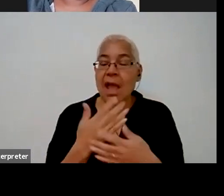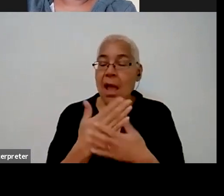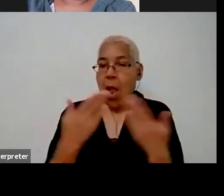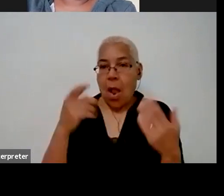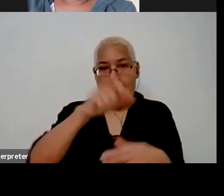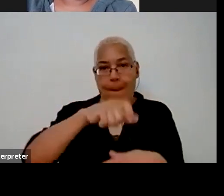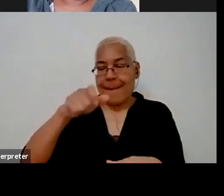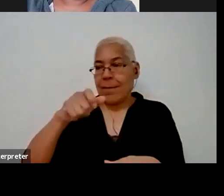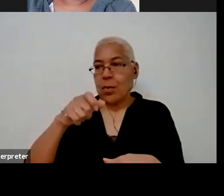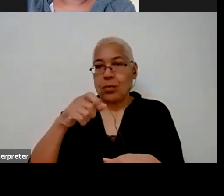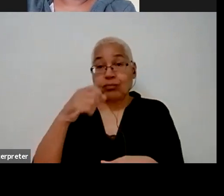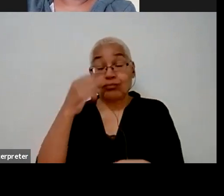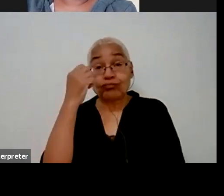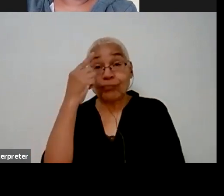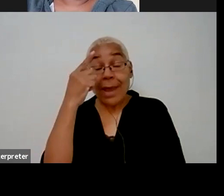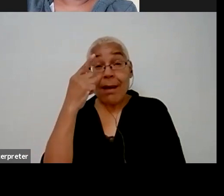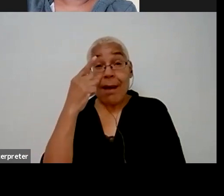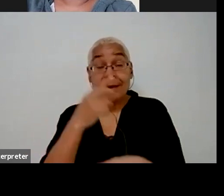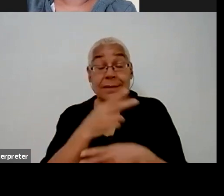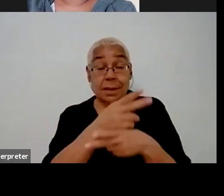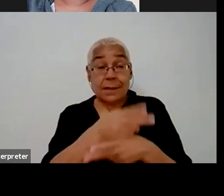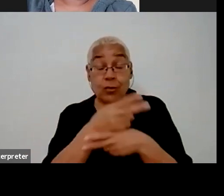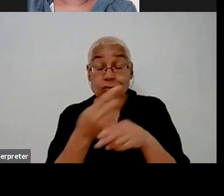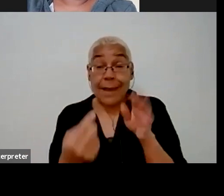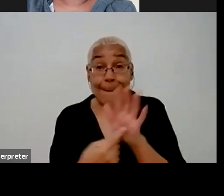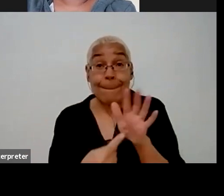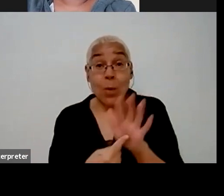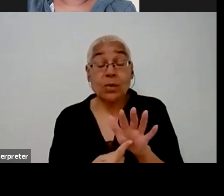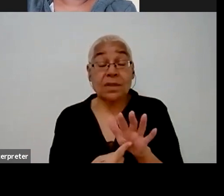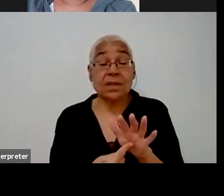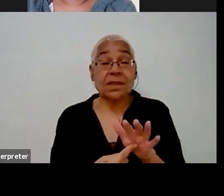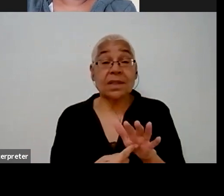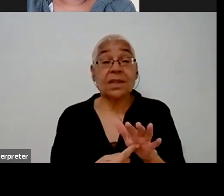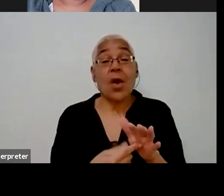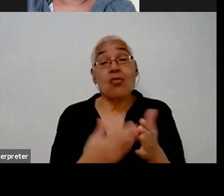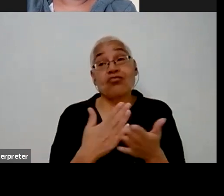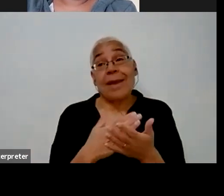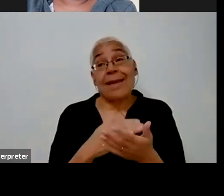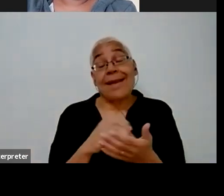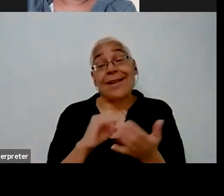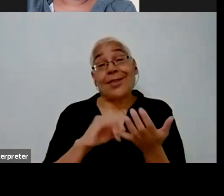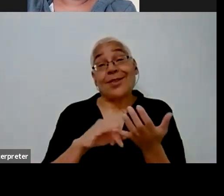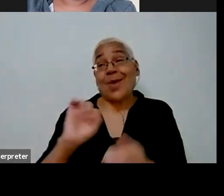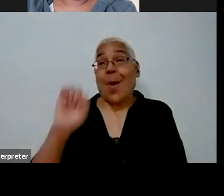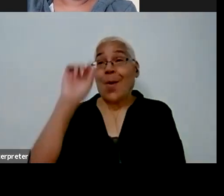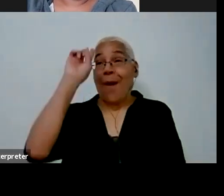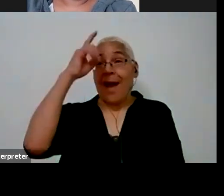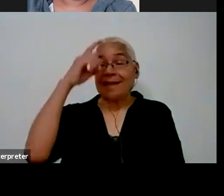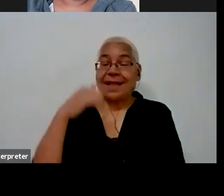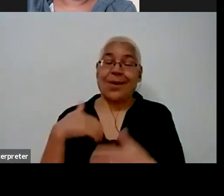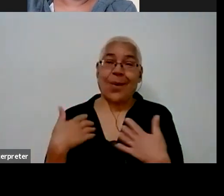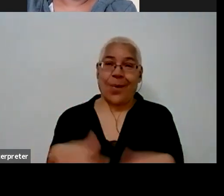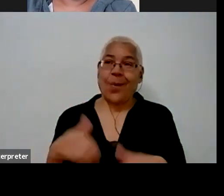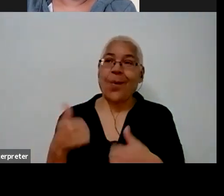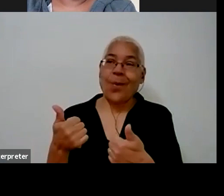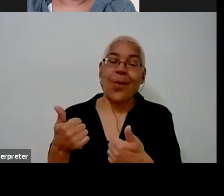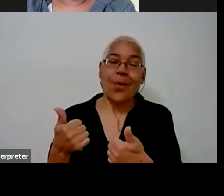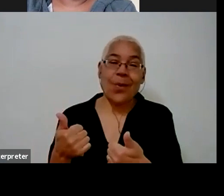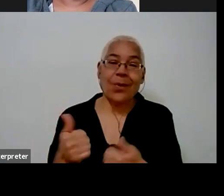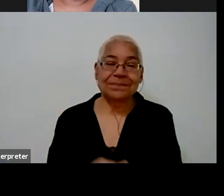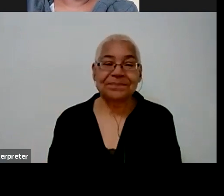understand the importance of foster care. So for her to come up with that idea, it is really